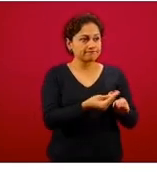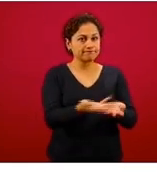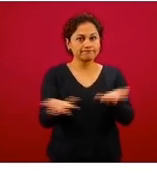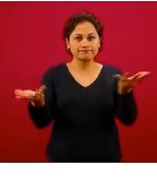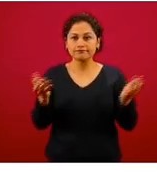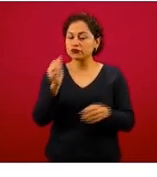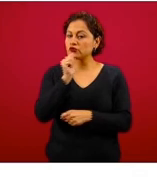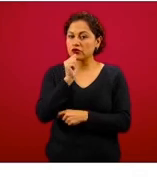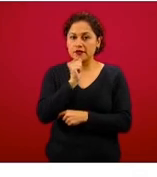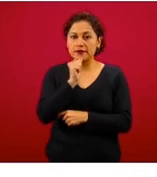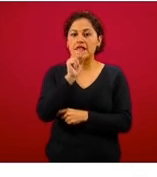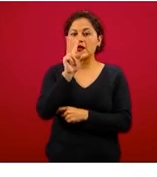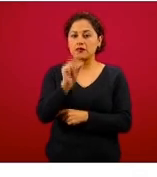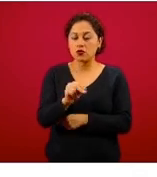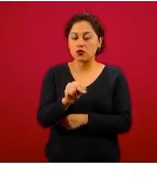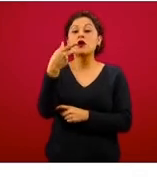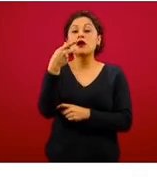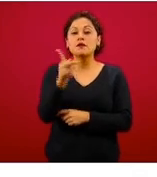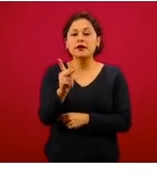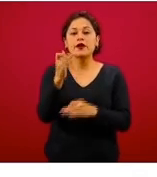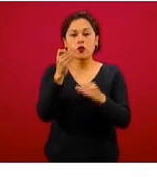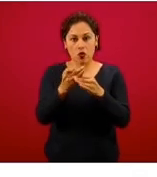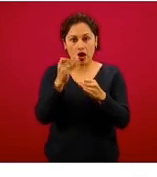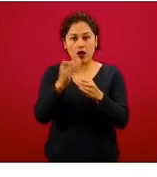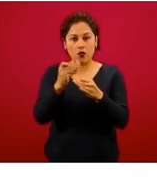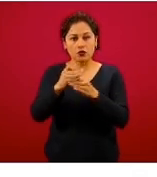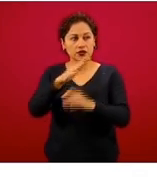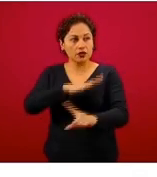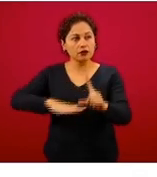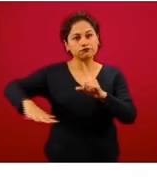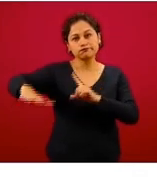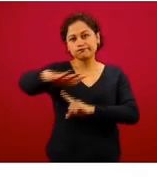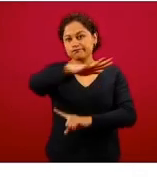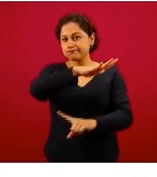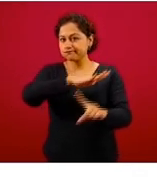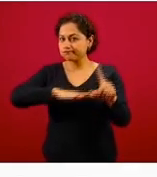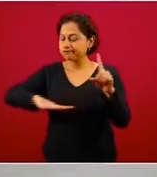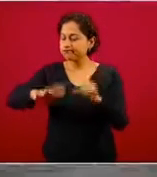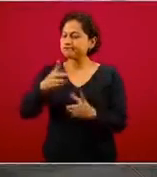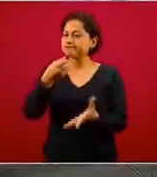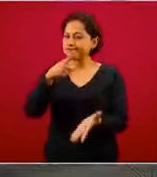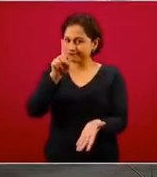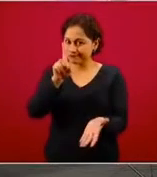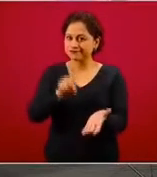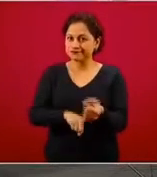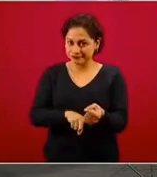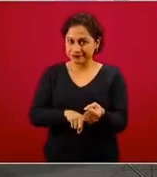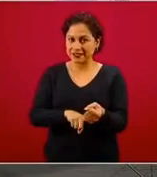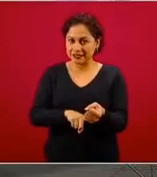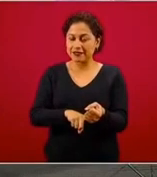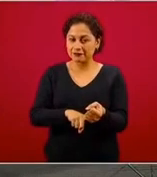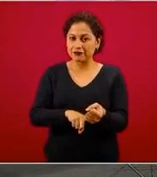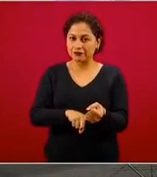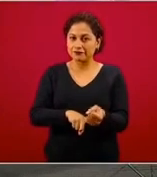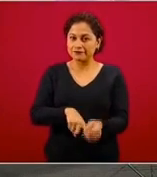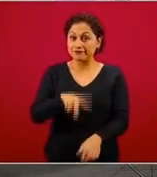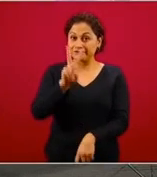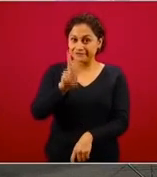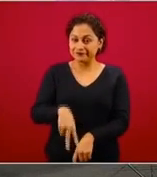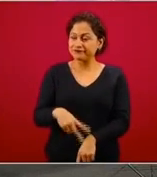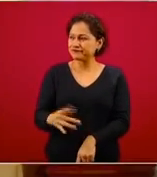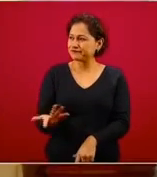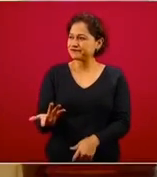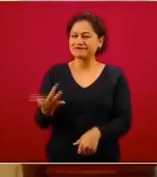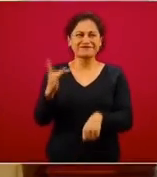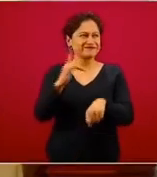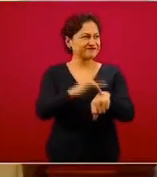mucho por la situación And this is of great relevance to the situation that we find ourselves ecosistema, hay que declararlo como currently,